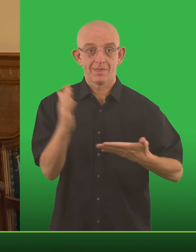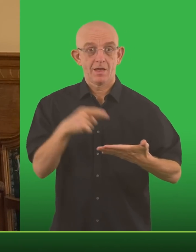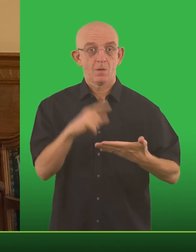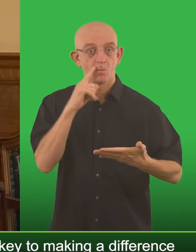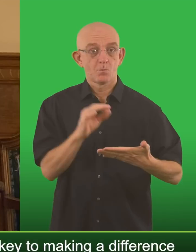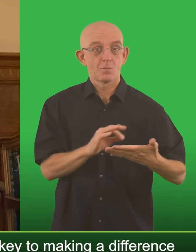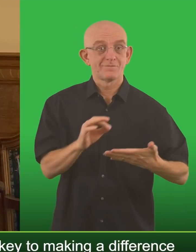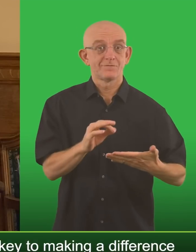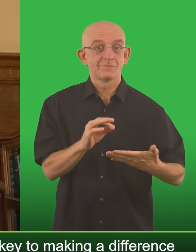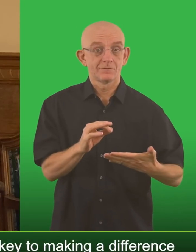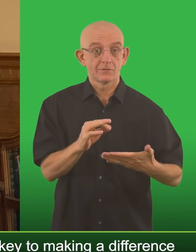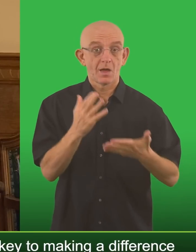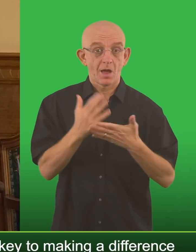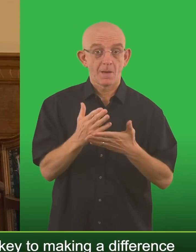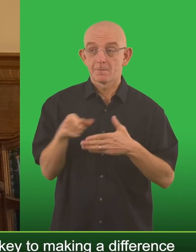out.